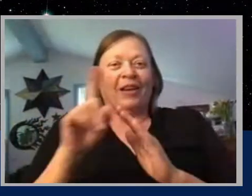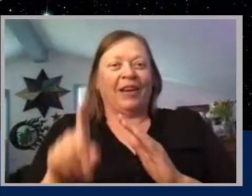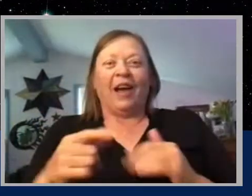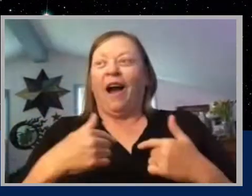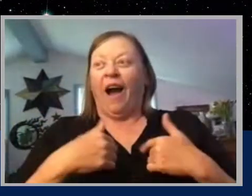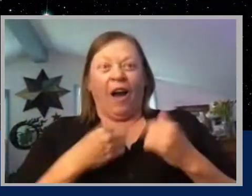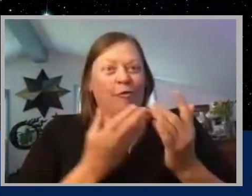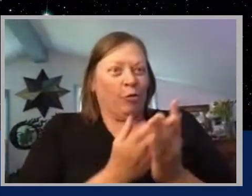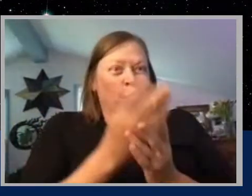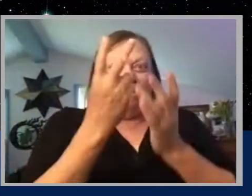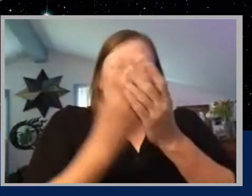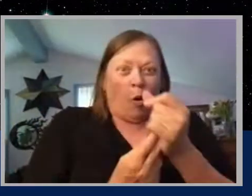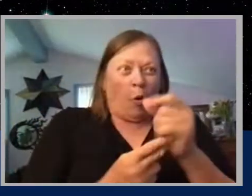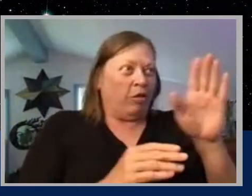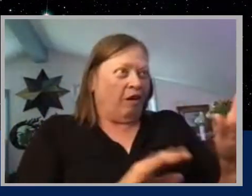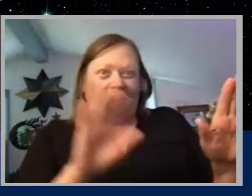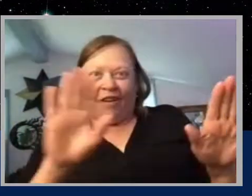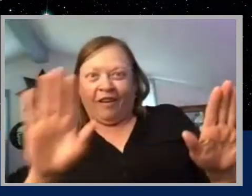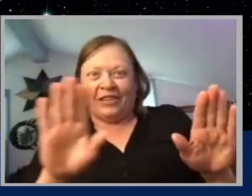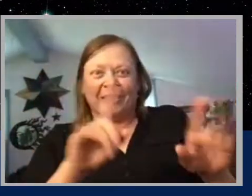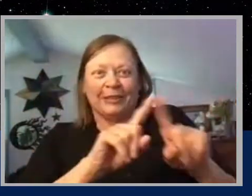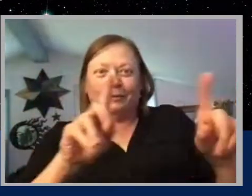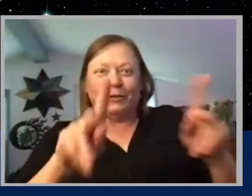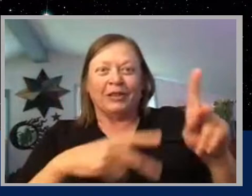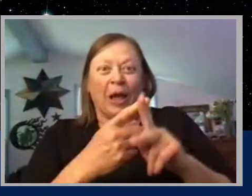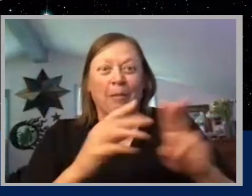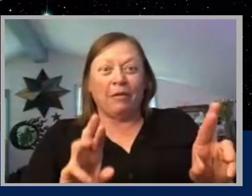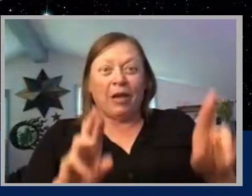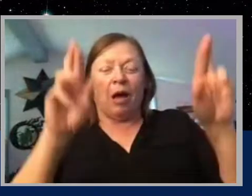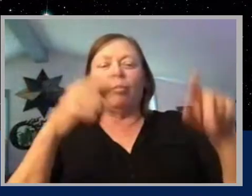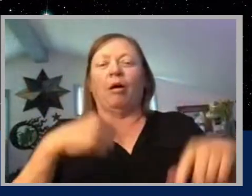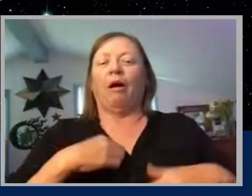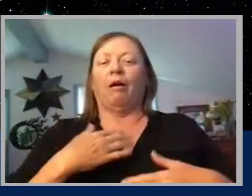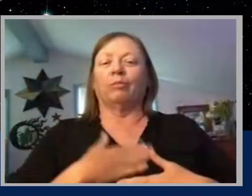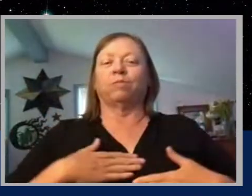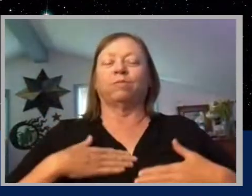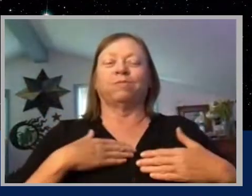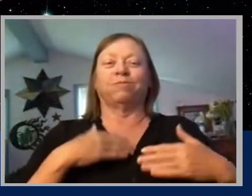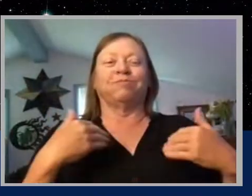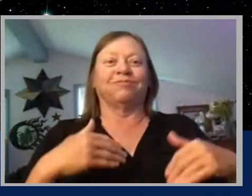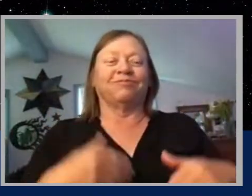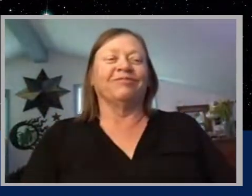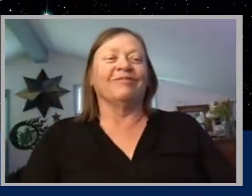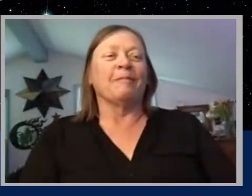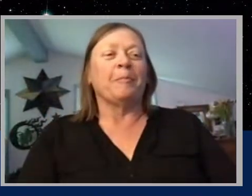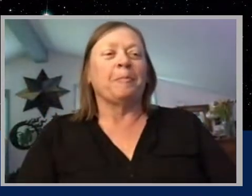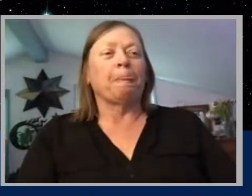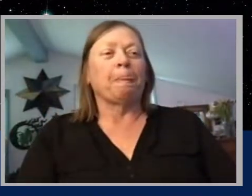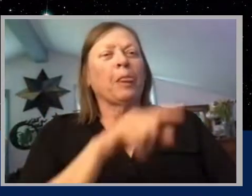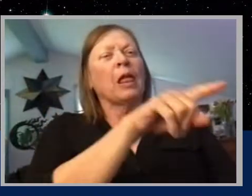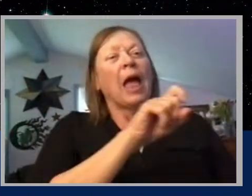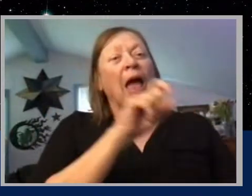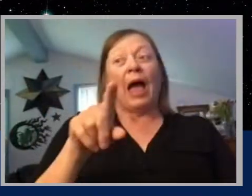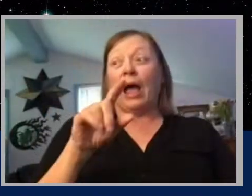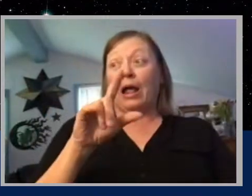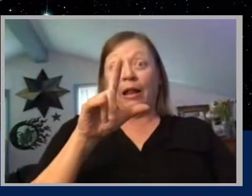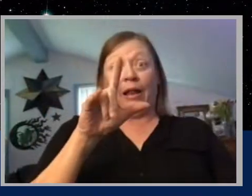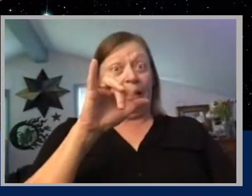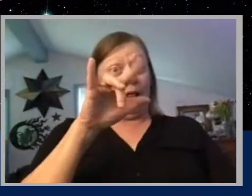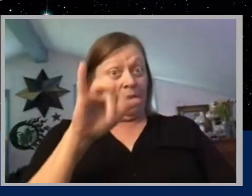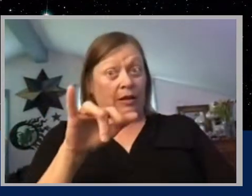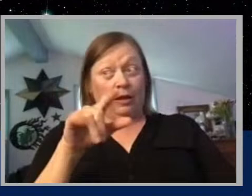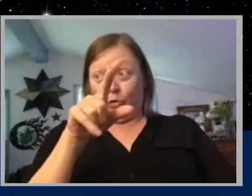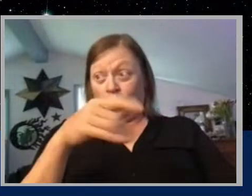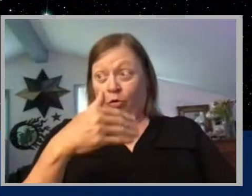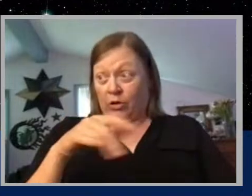ride. I can imagine. Lily, did you get a chance to experience that too? Do you get to go through the actual training? I don't